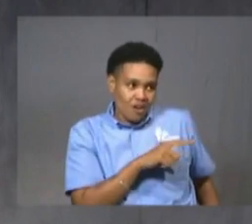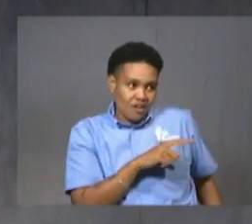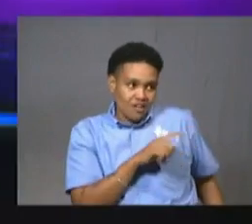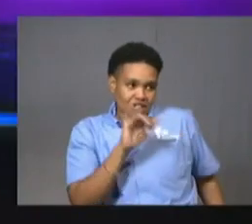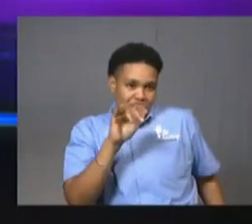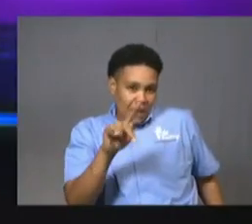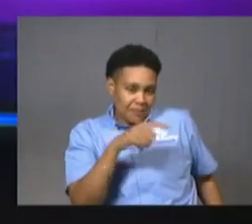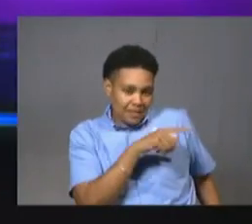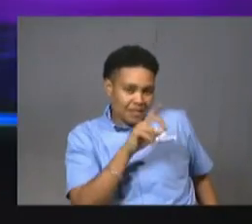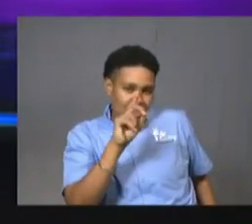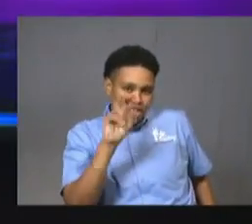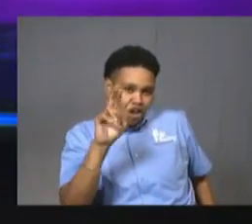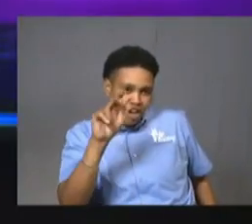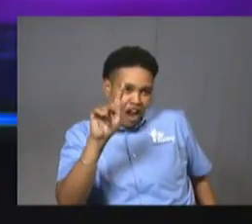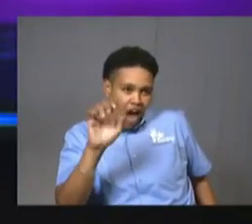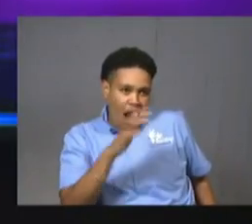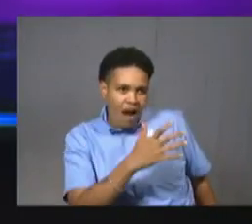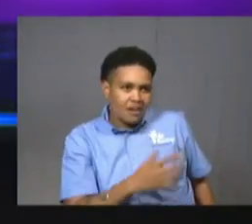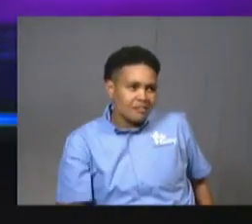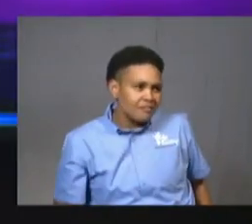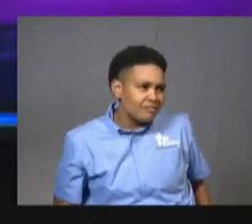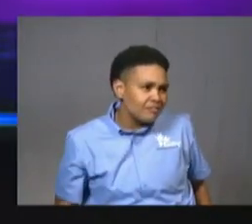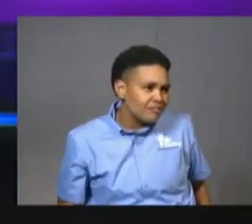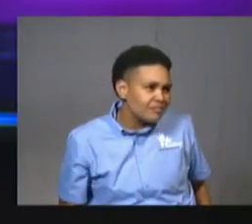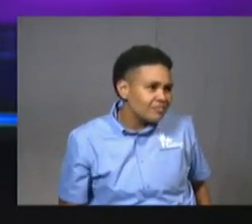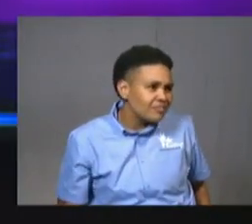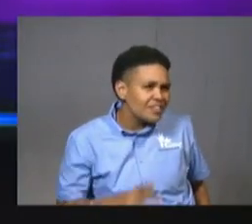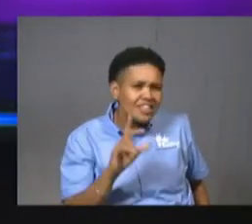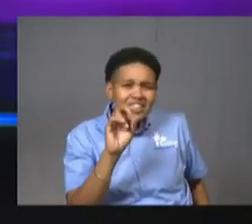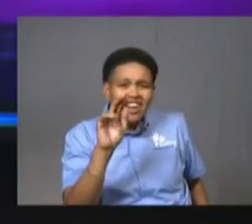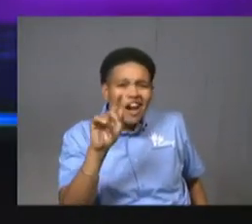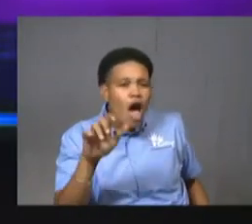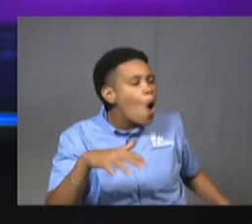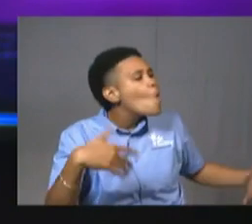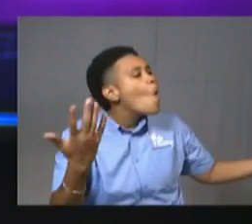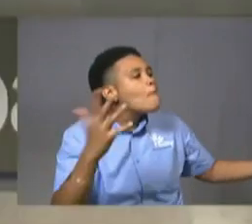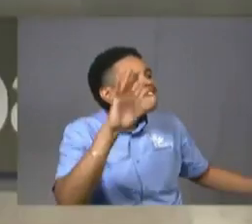Dr. Clark, what happened to 5 and 4?